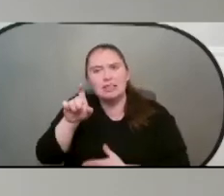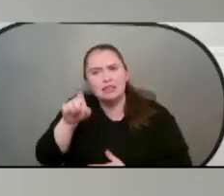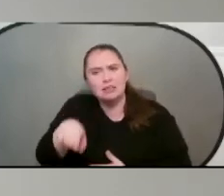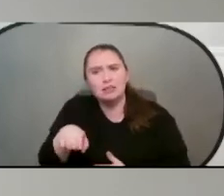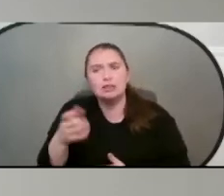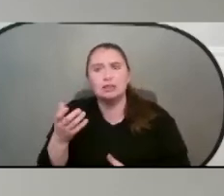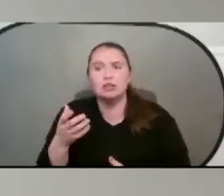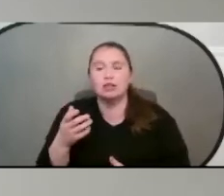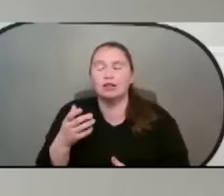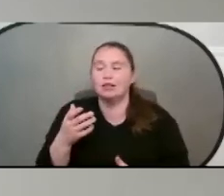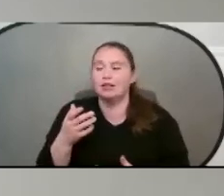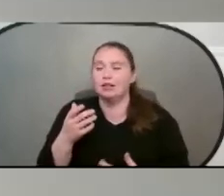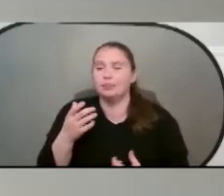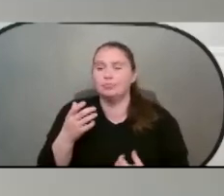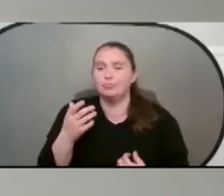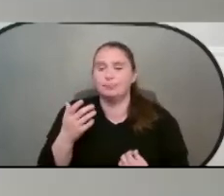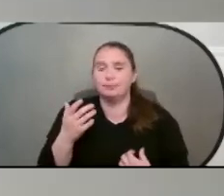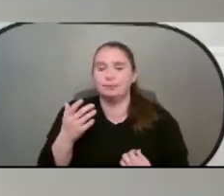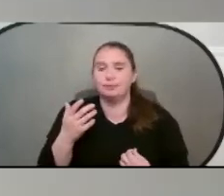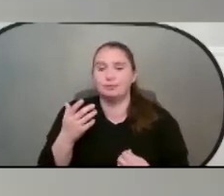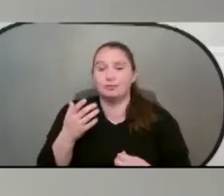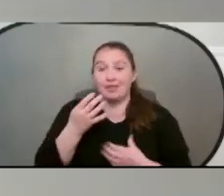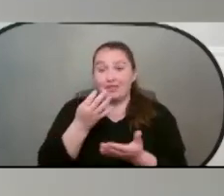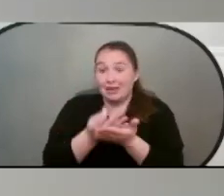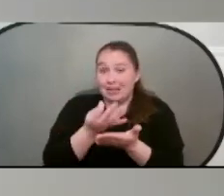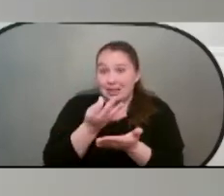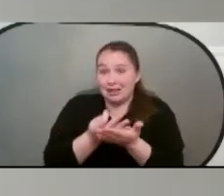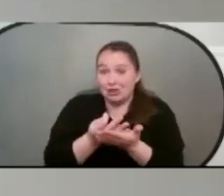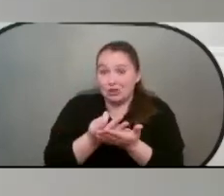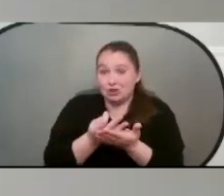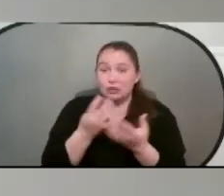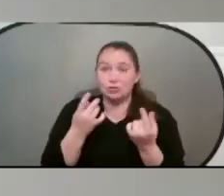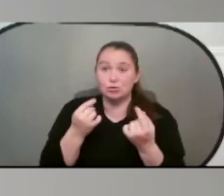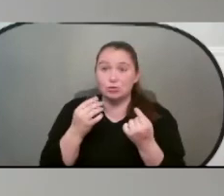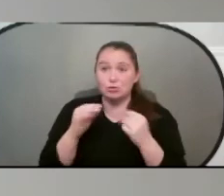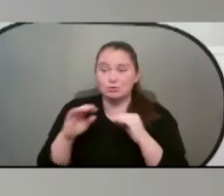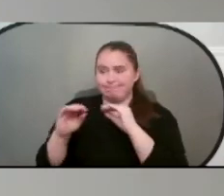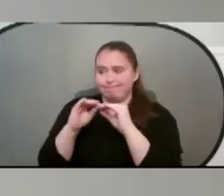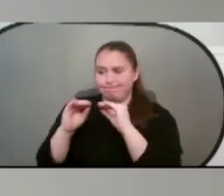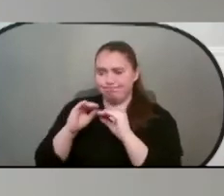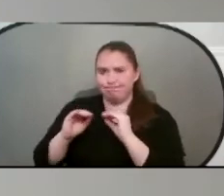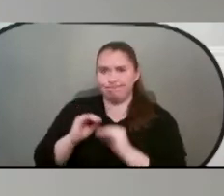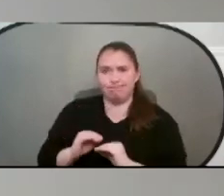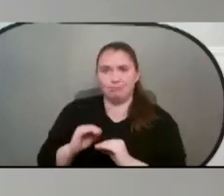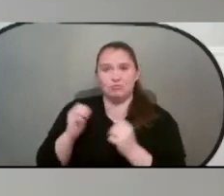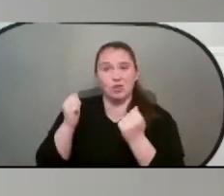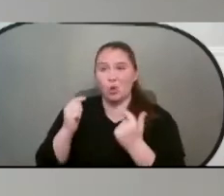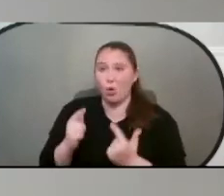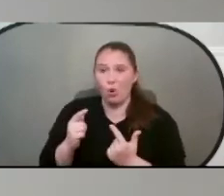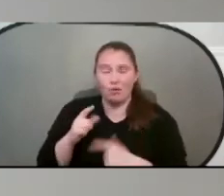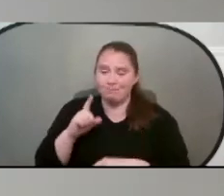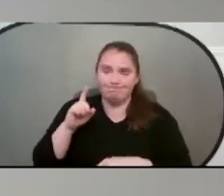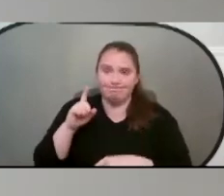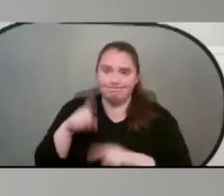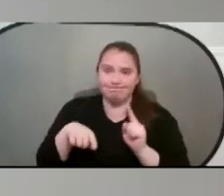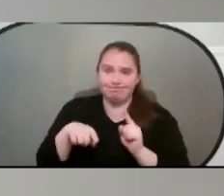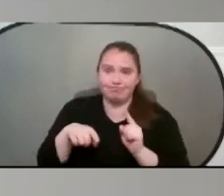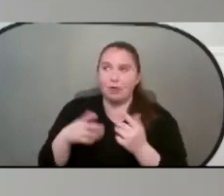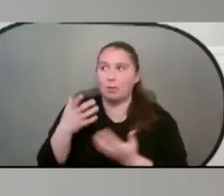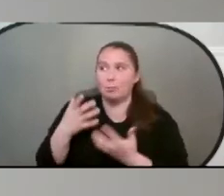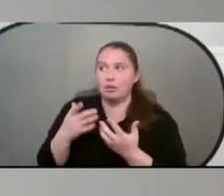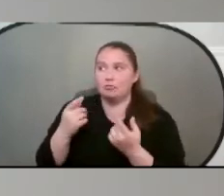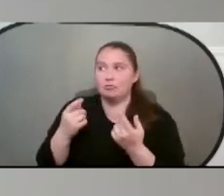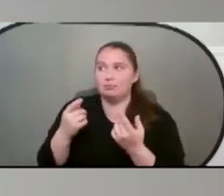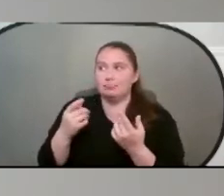um, uh, financially restore them all, maybe finding another way of doing